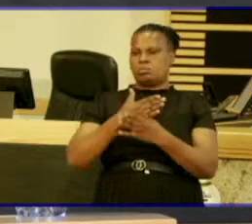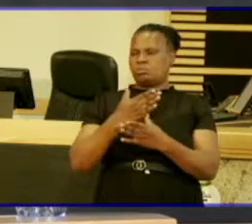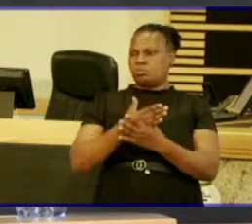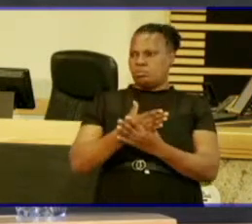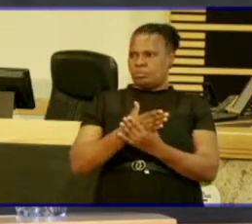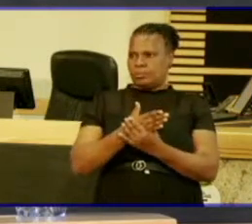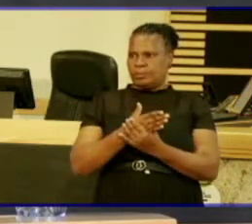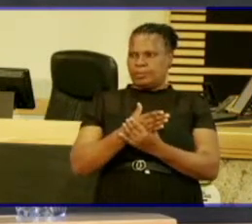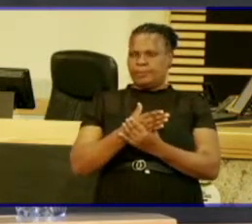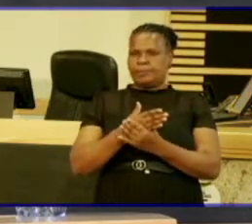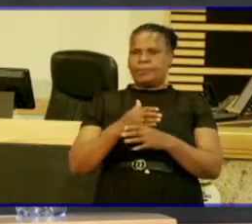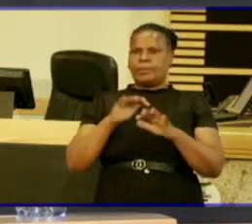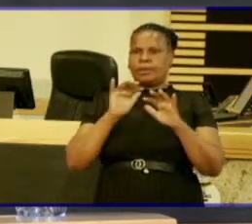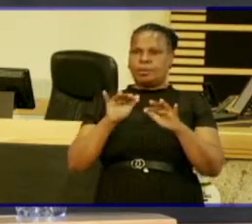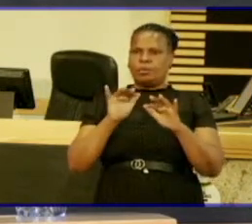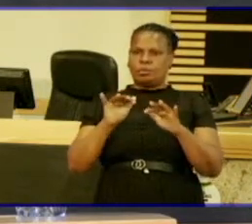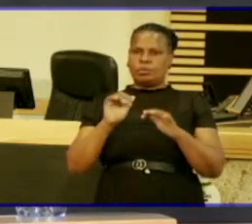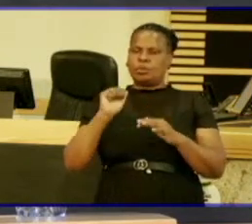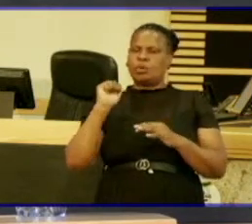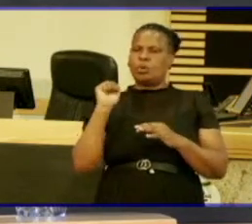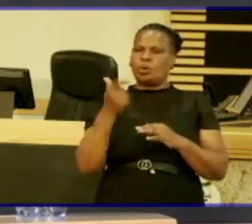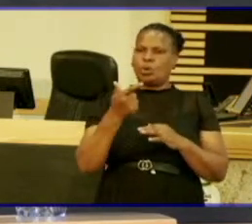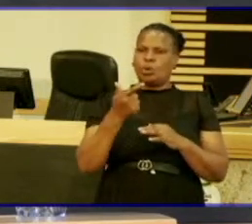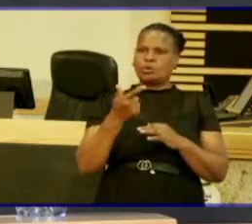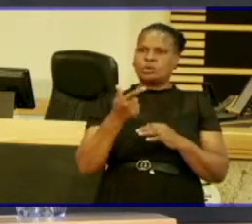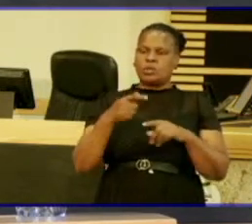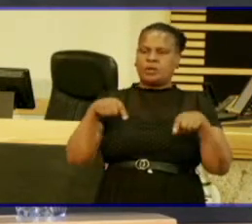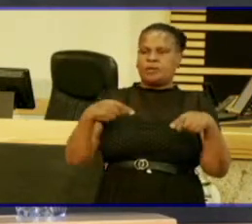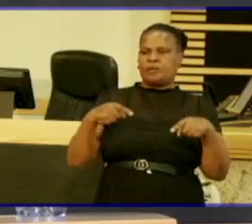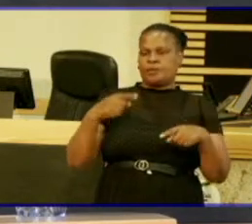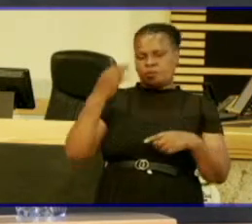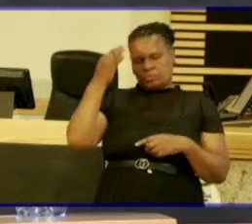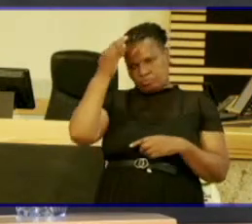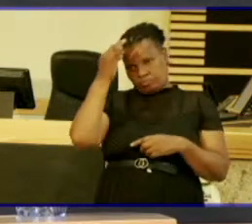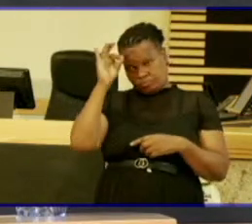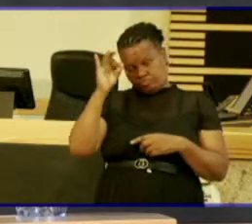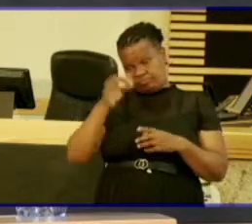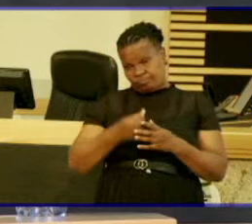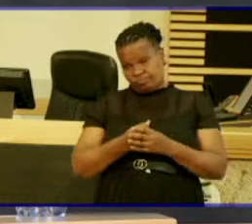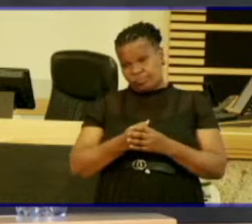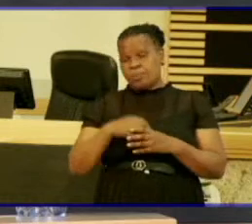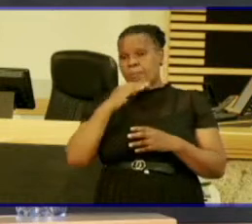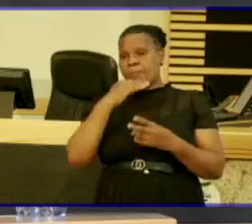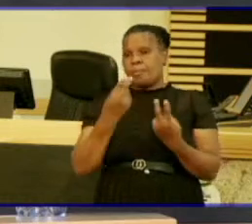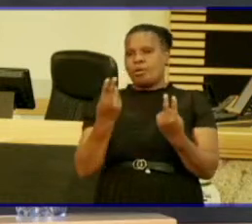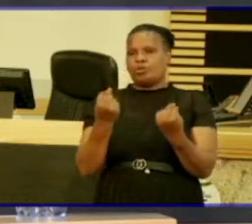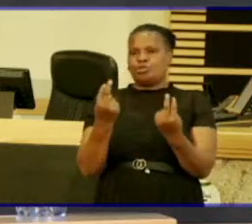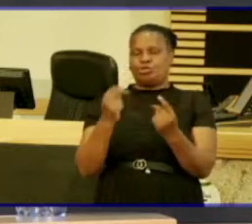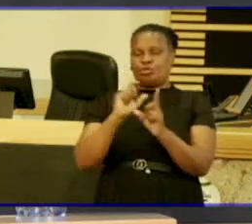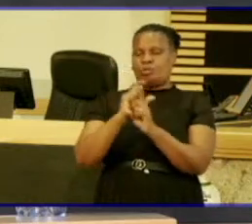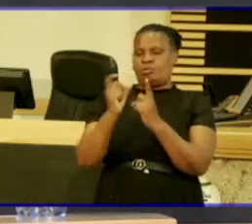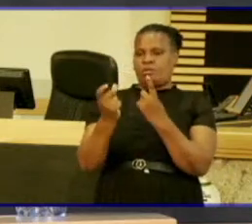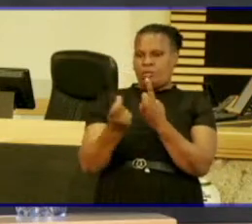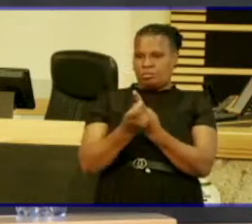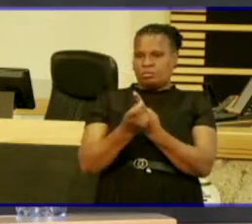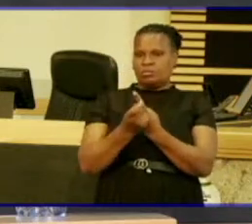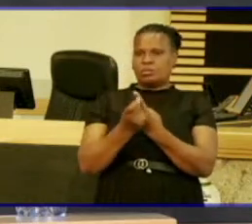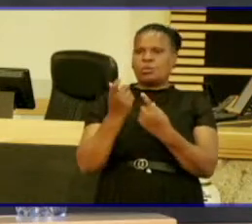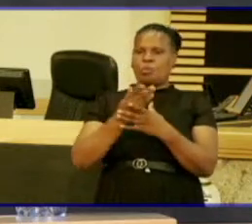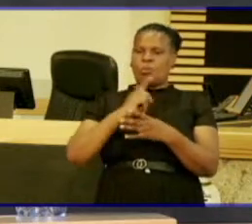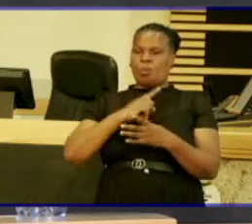call upon public servants in all spheres of government to embrace a new culture characterized by